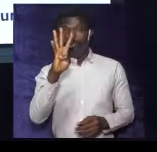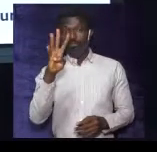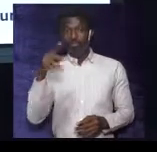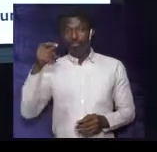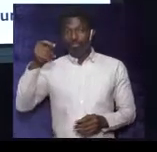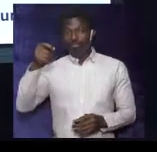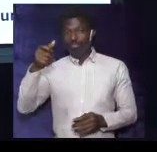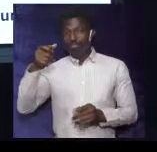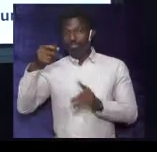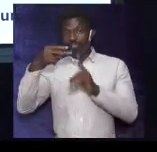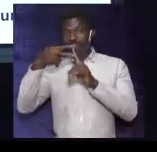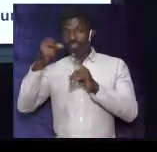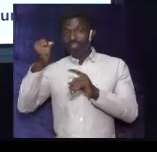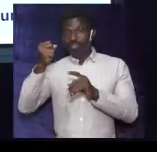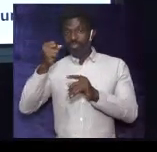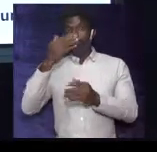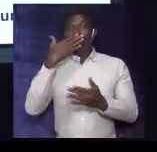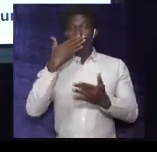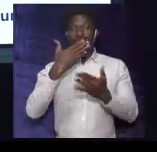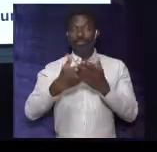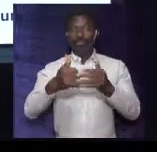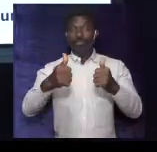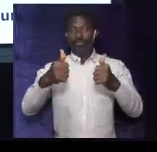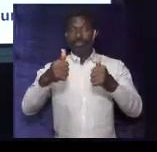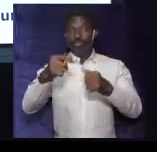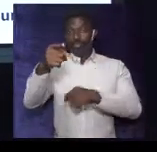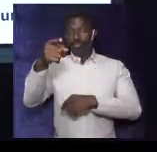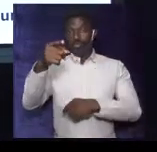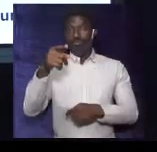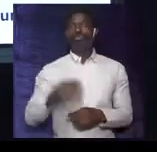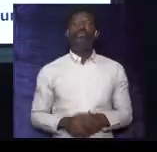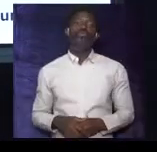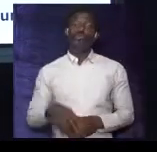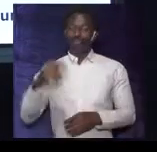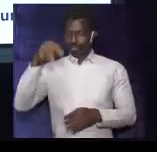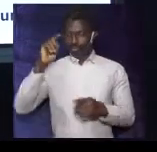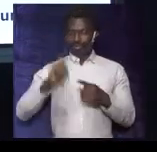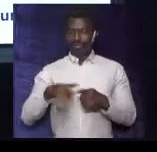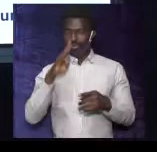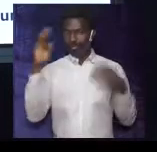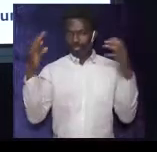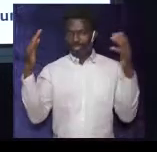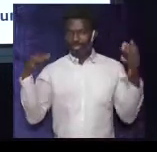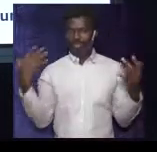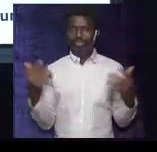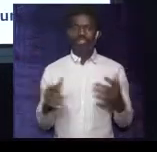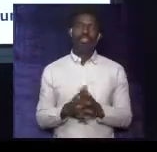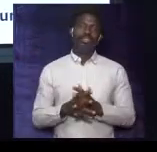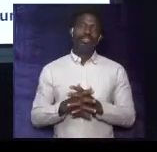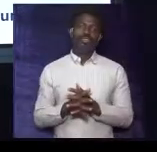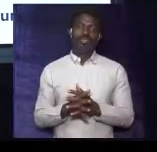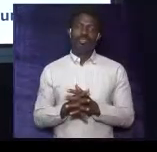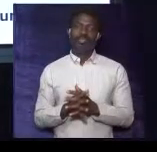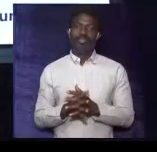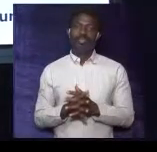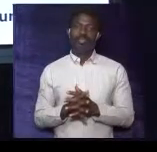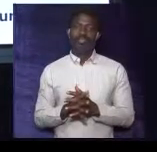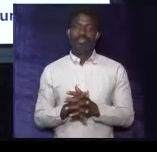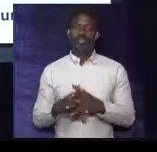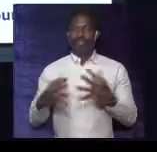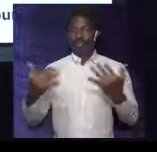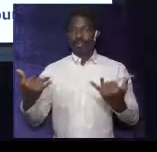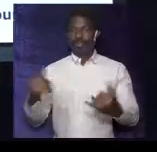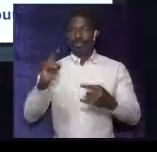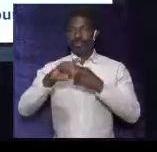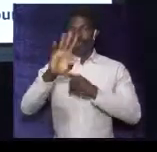using the 4 phrasal verbs. Good job, you. You deserve to be celebrated with a chair.